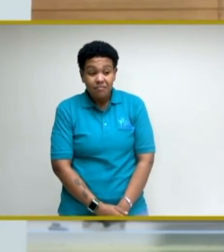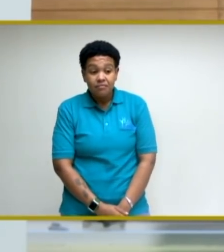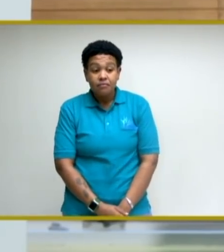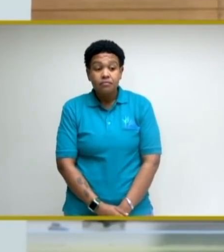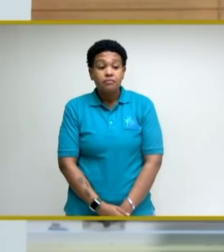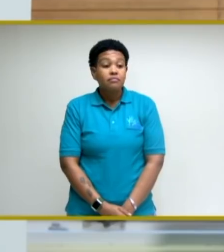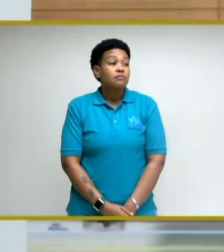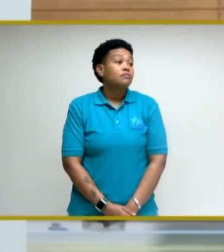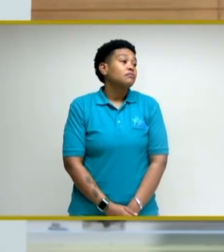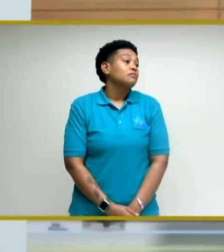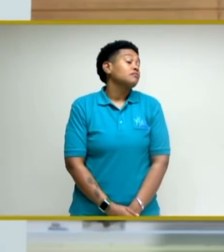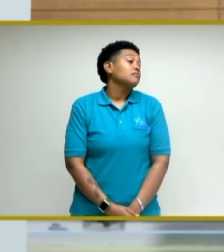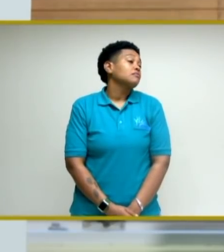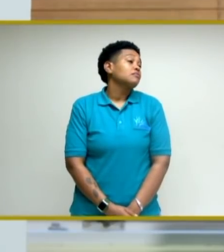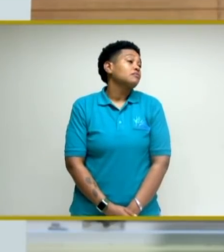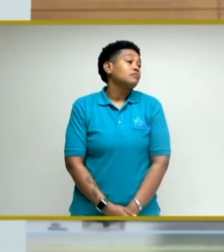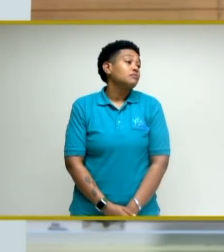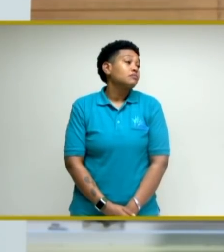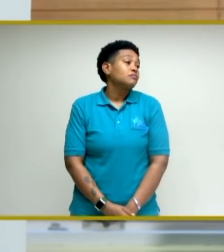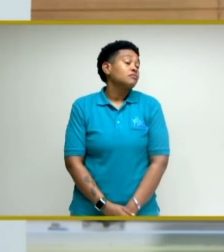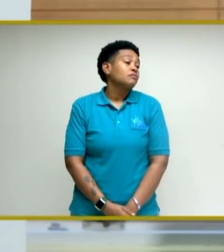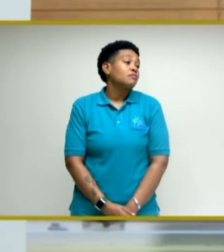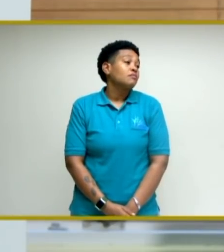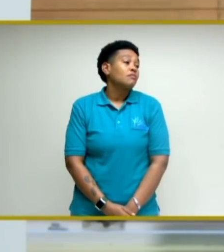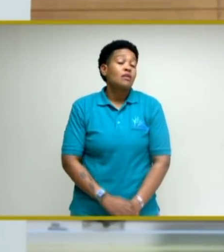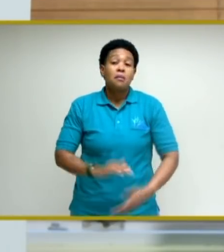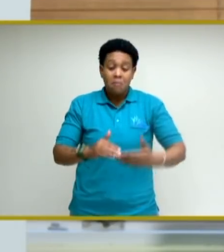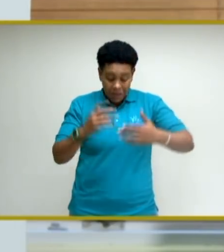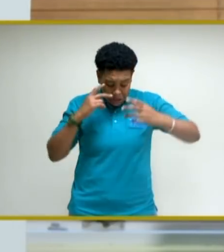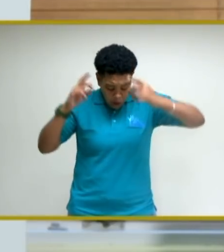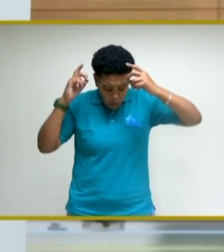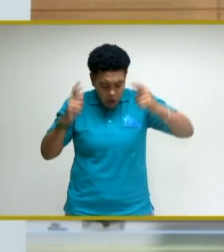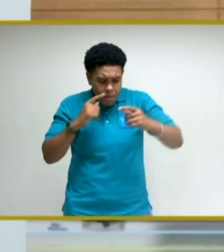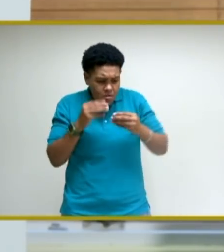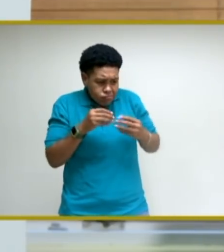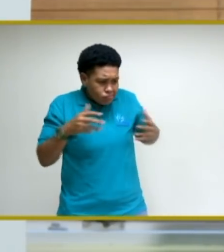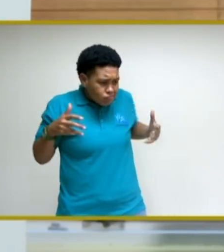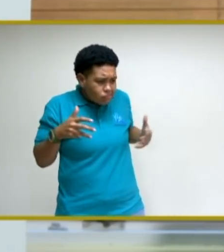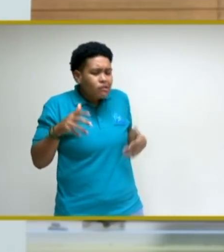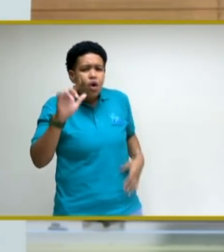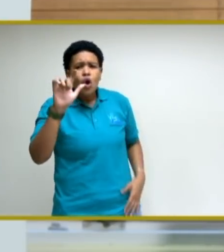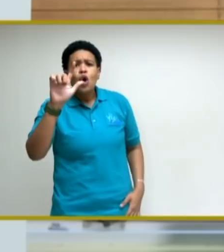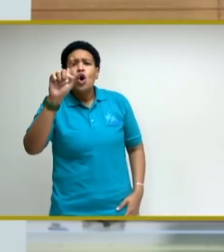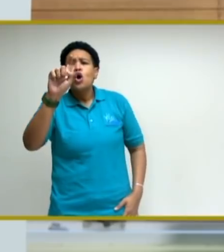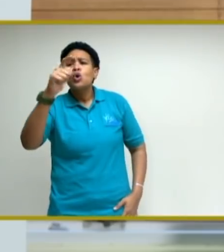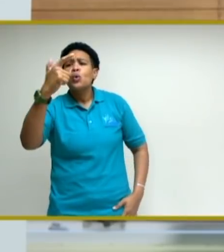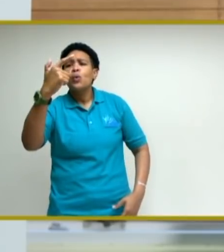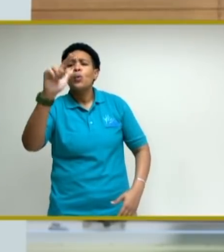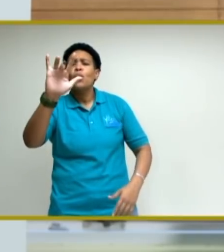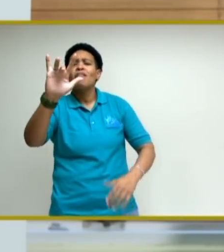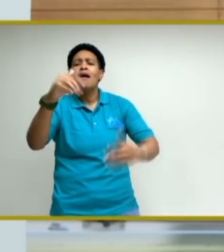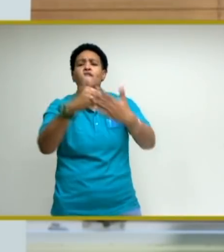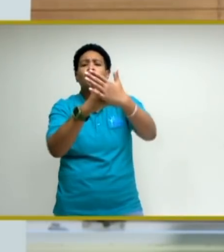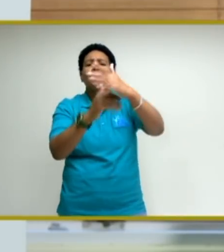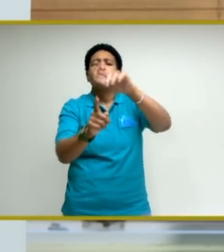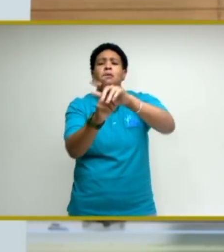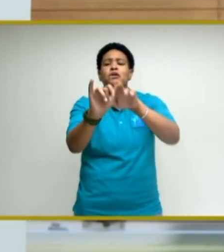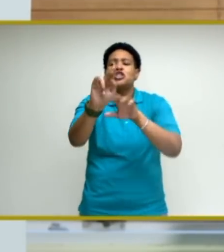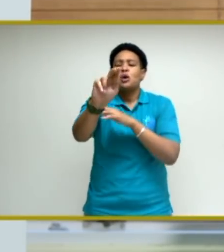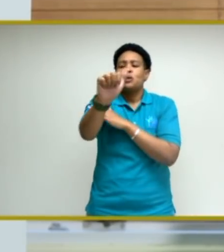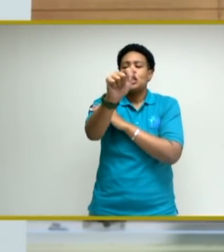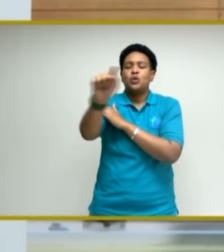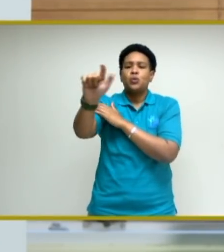cases, with 125 new cases between January 10th and 24. In addition, the cases